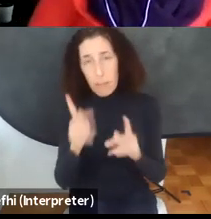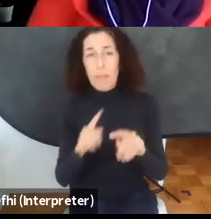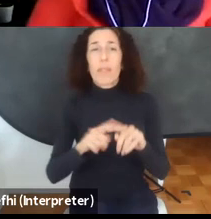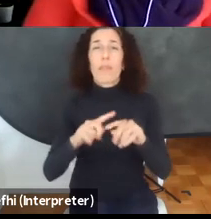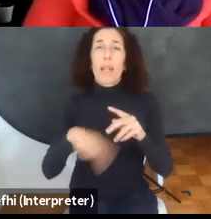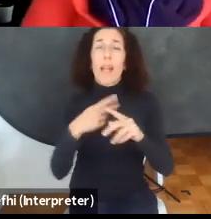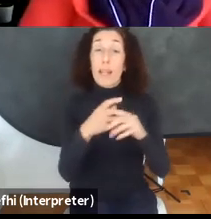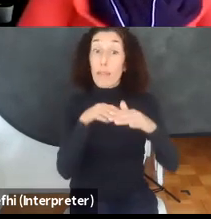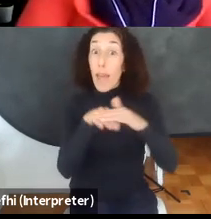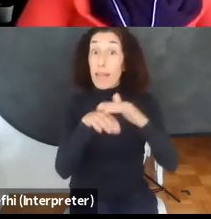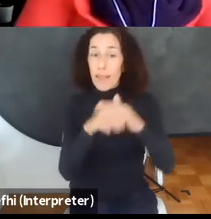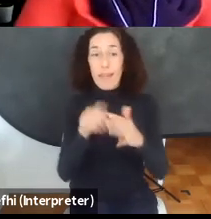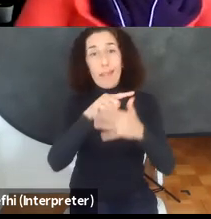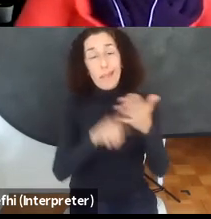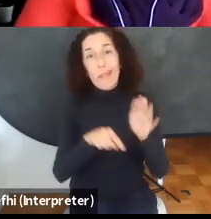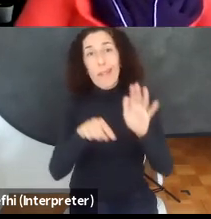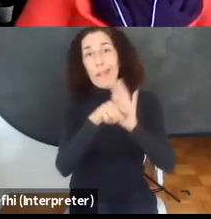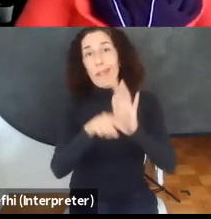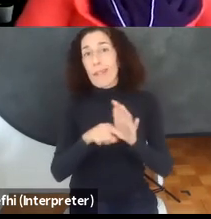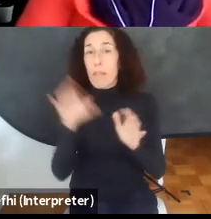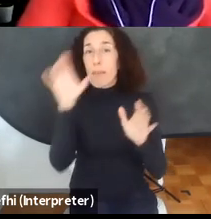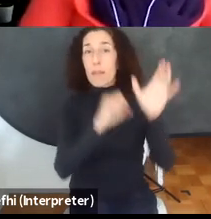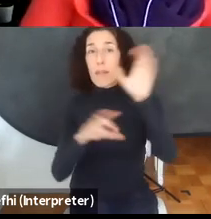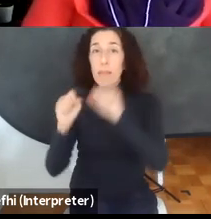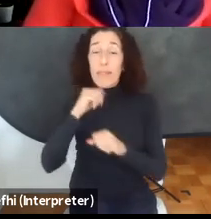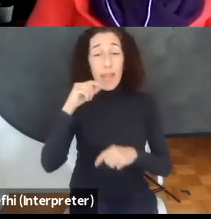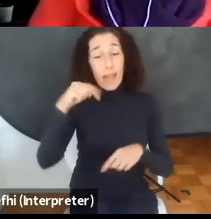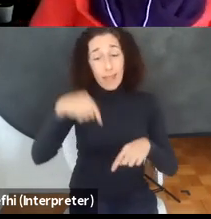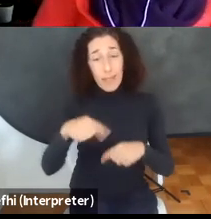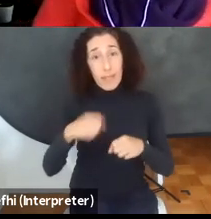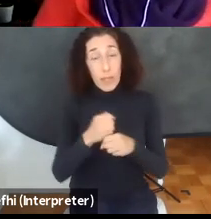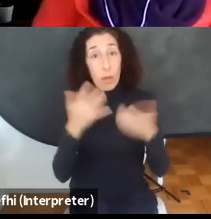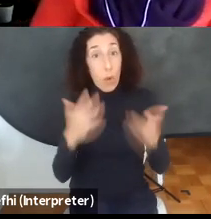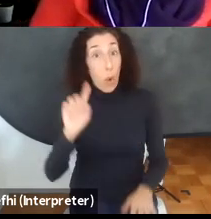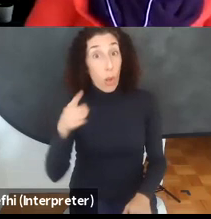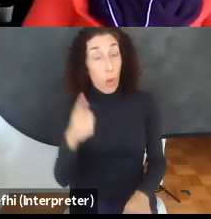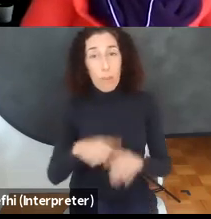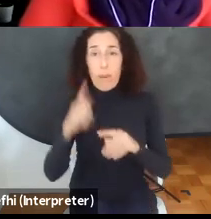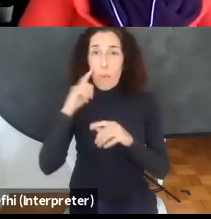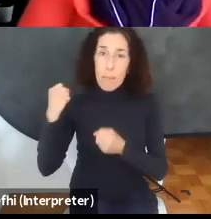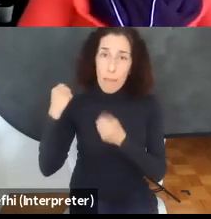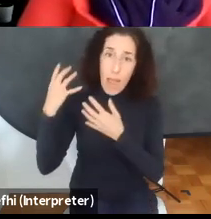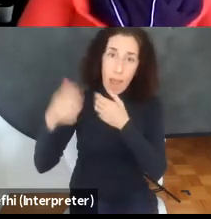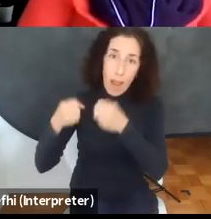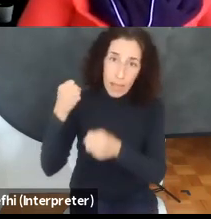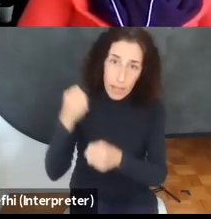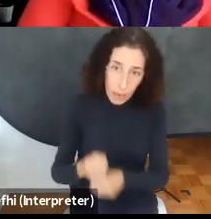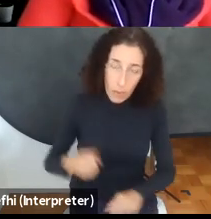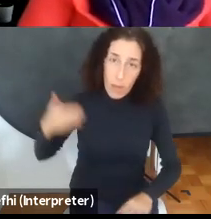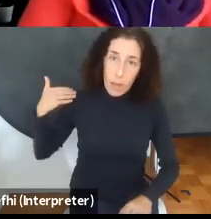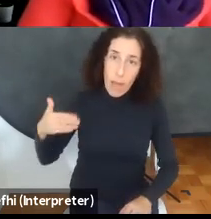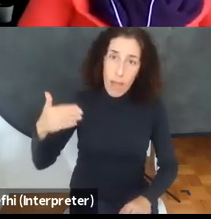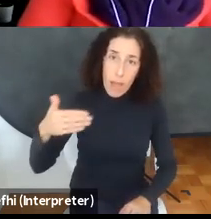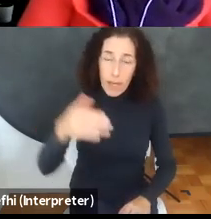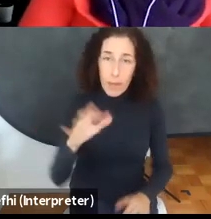happening, not just this year, but for decades in previous times. But what we don't